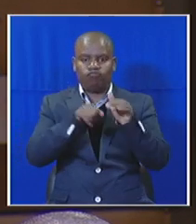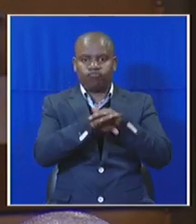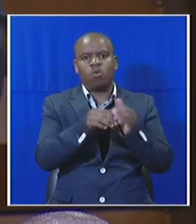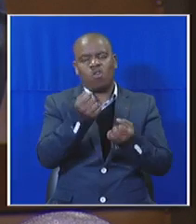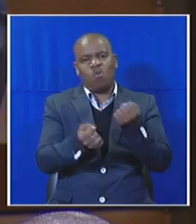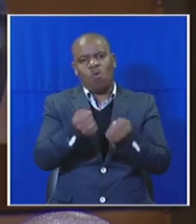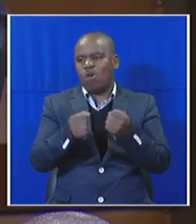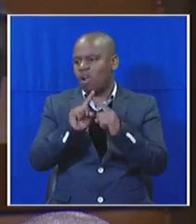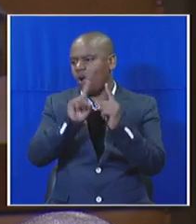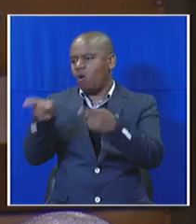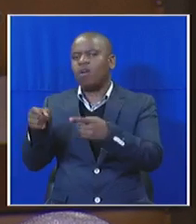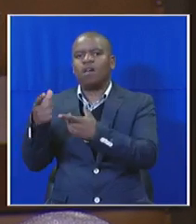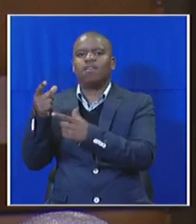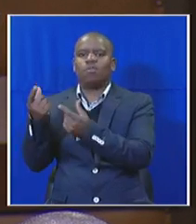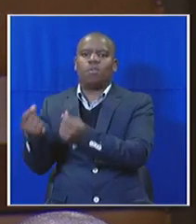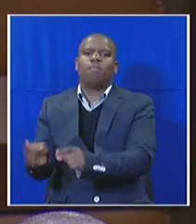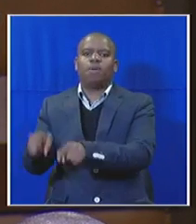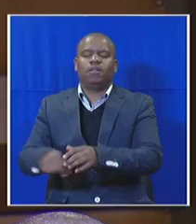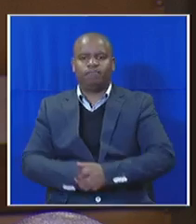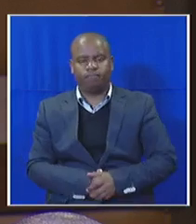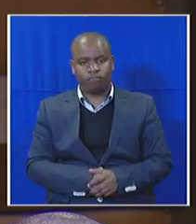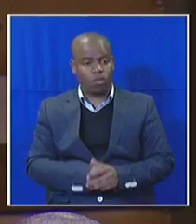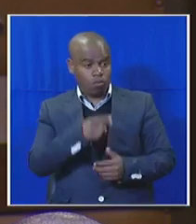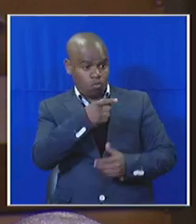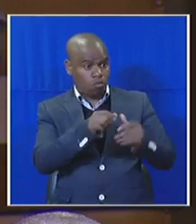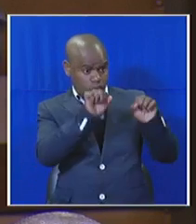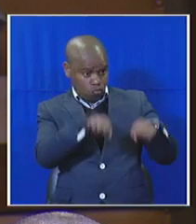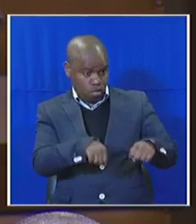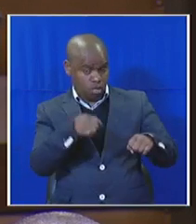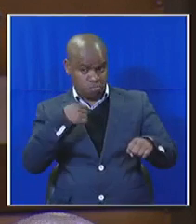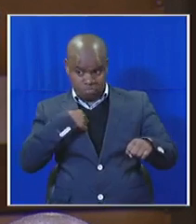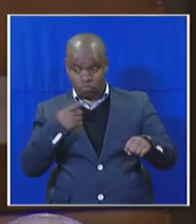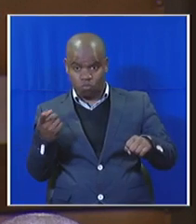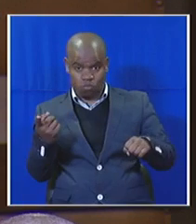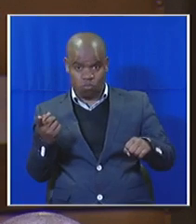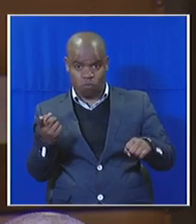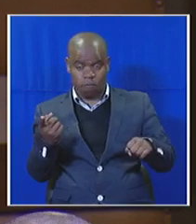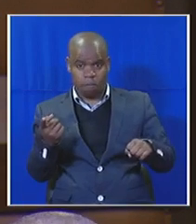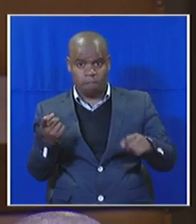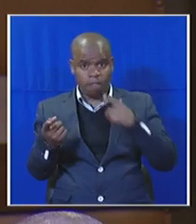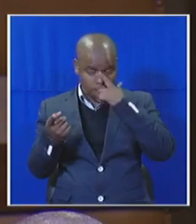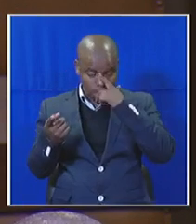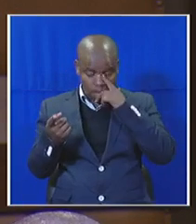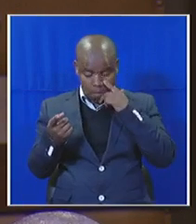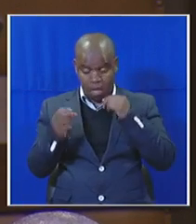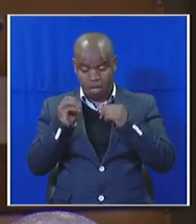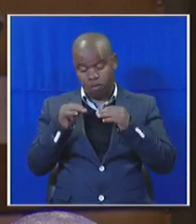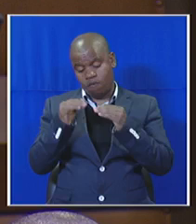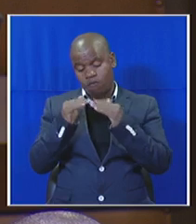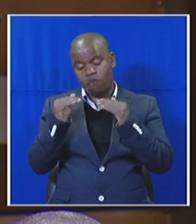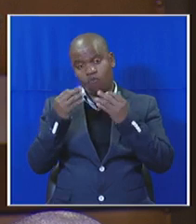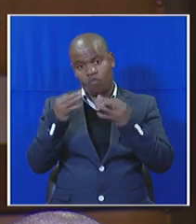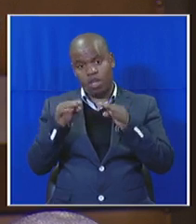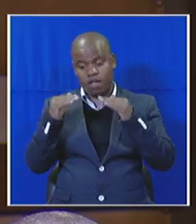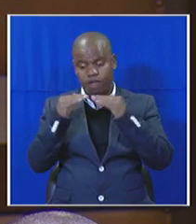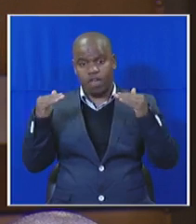the outcome of that by-election. Do you not agree then, Honorable President, that in order for free and fair elections to take